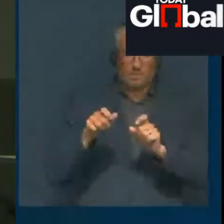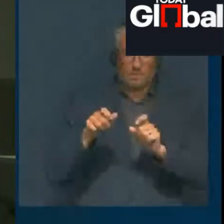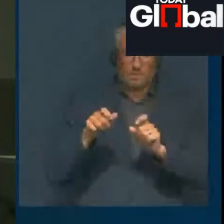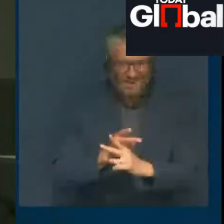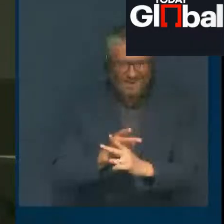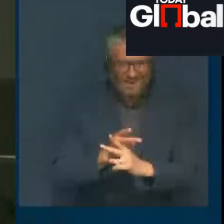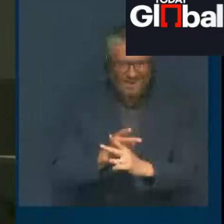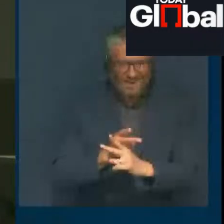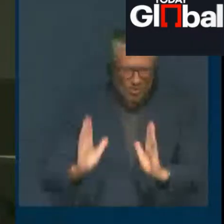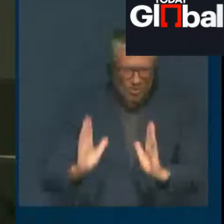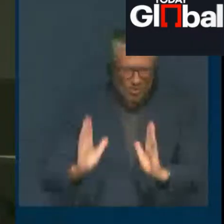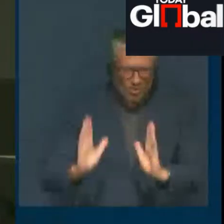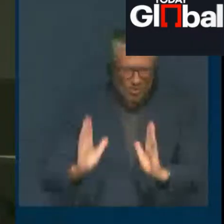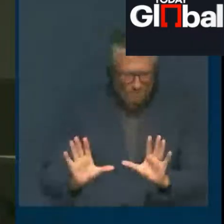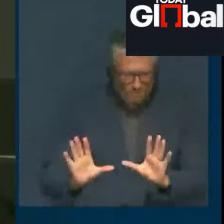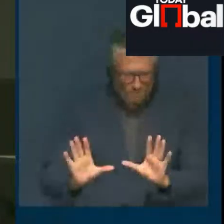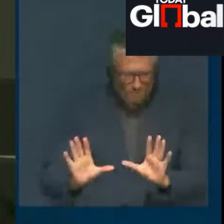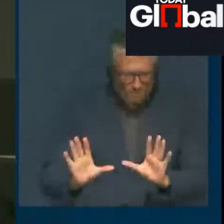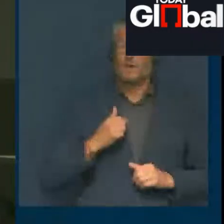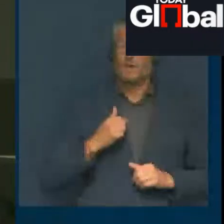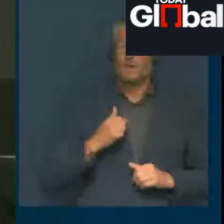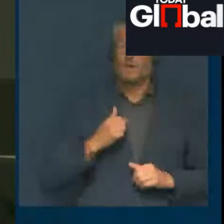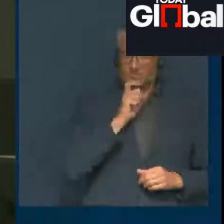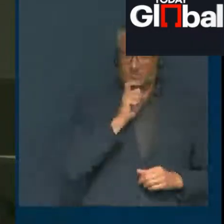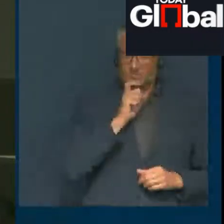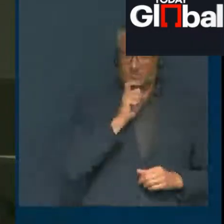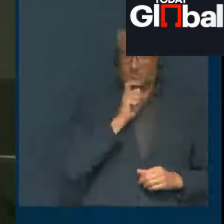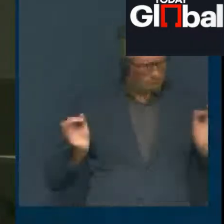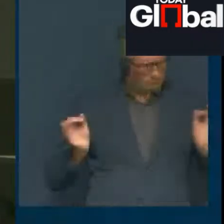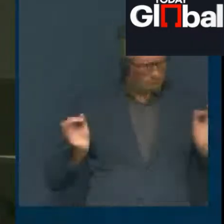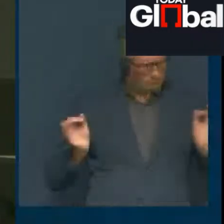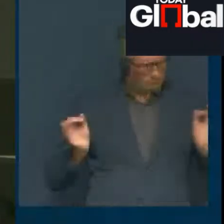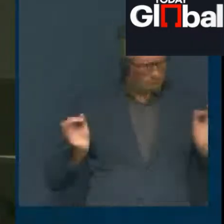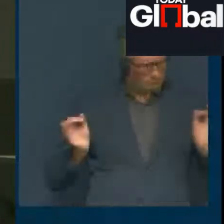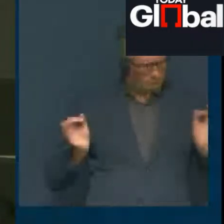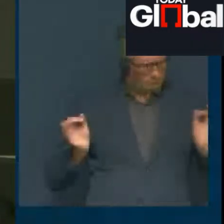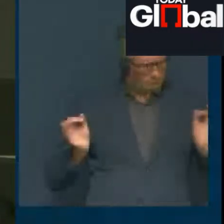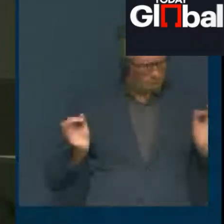the state of Qatar does not adopt a policy of